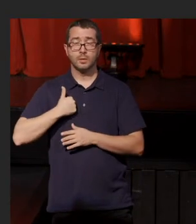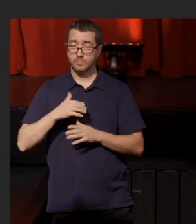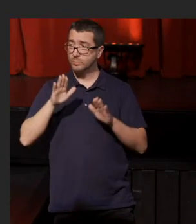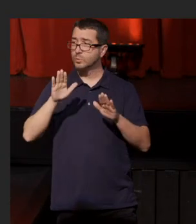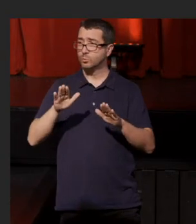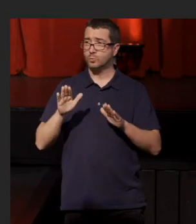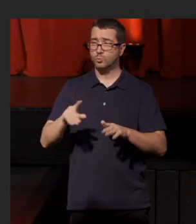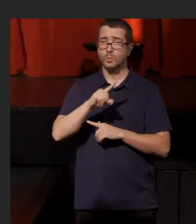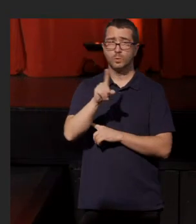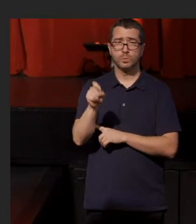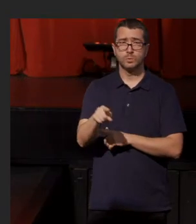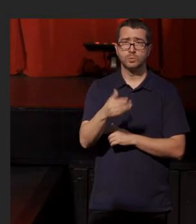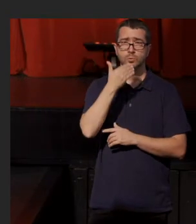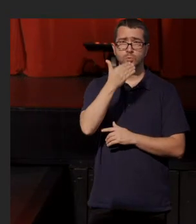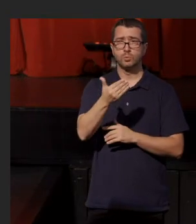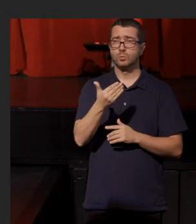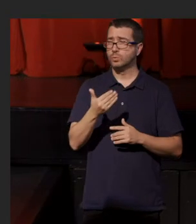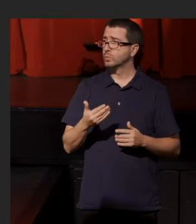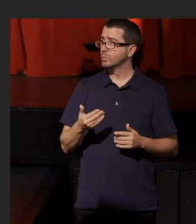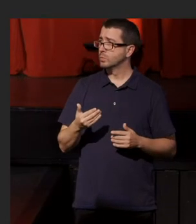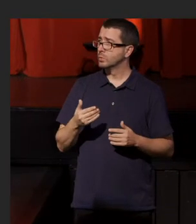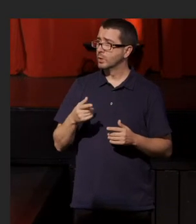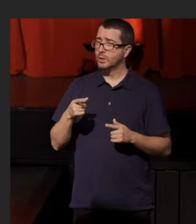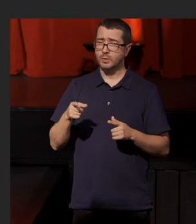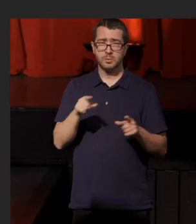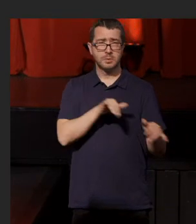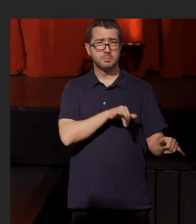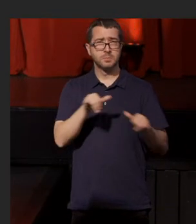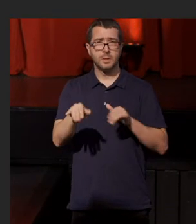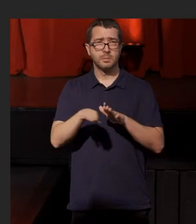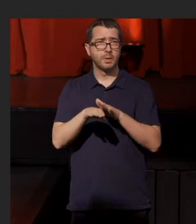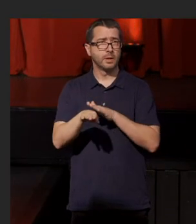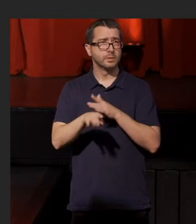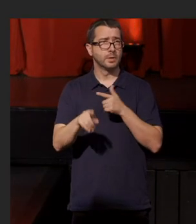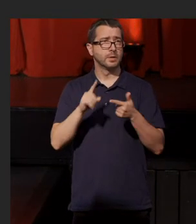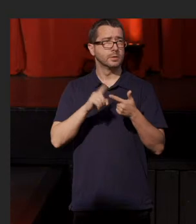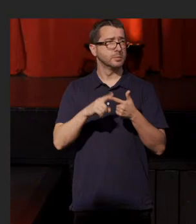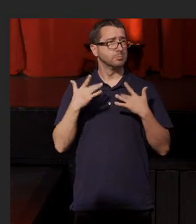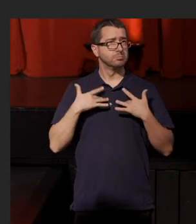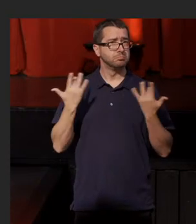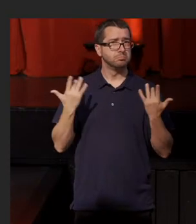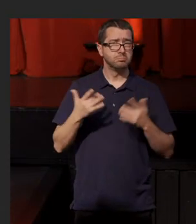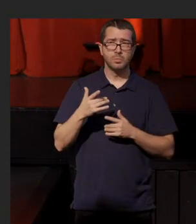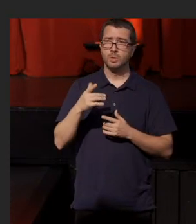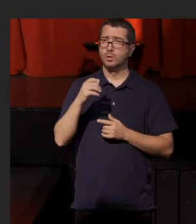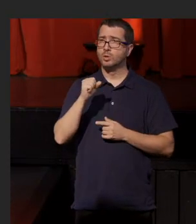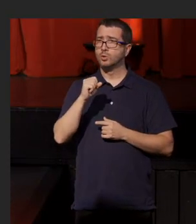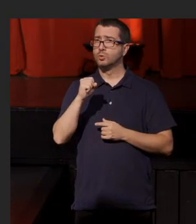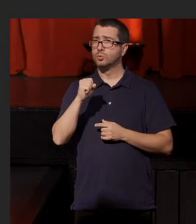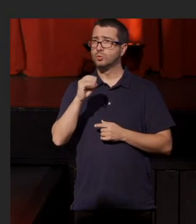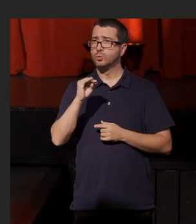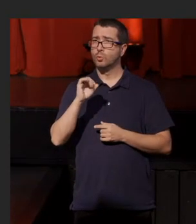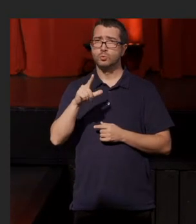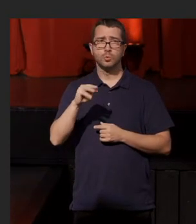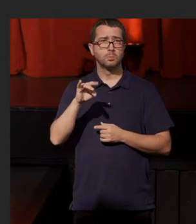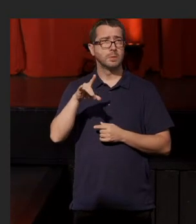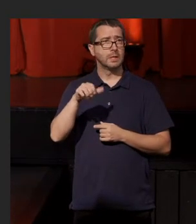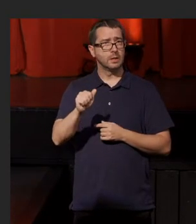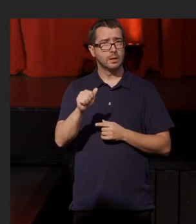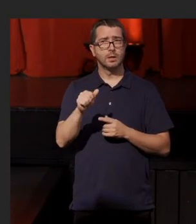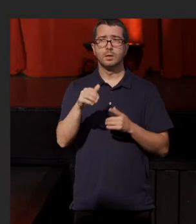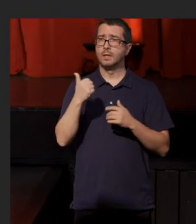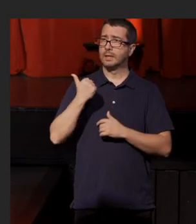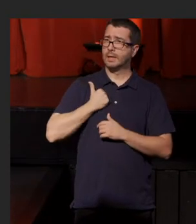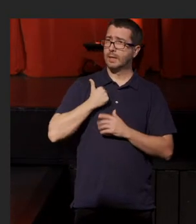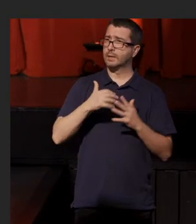of the same access in terms of what channels of communication we've got, what platforms are out there. We share a lot of media